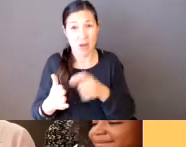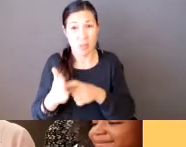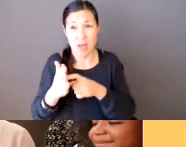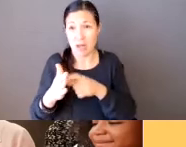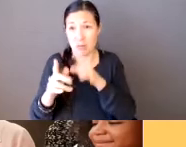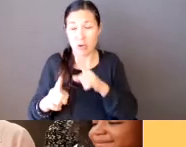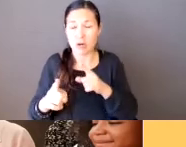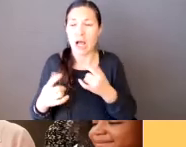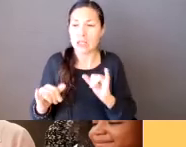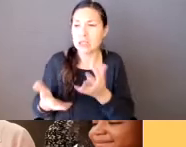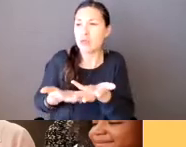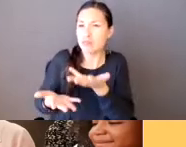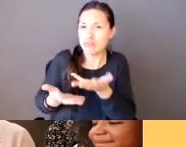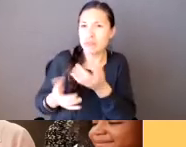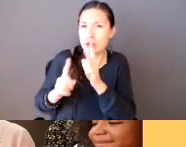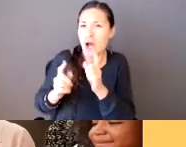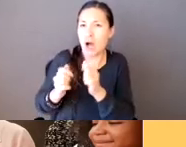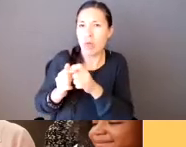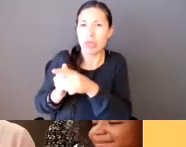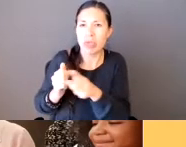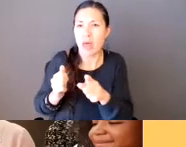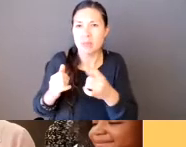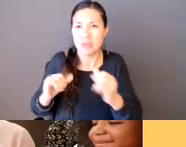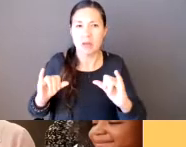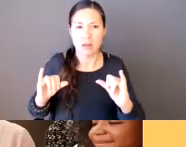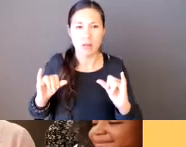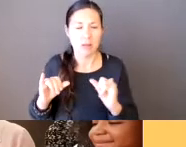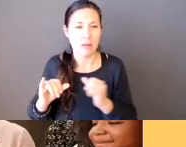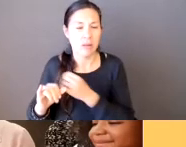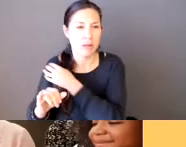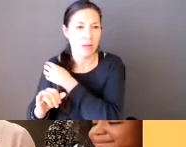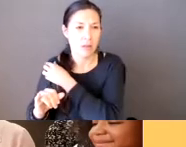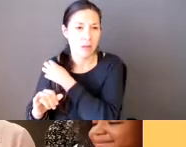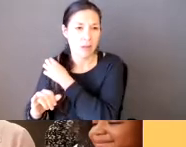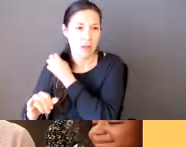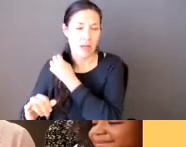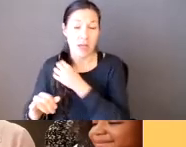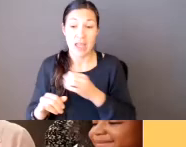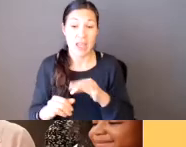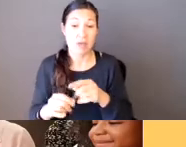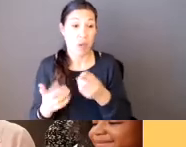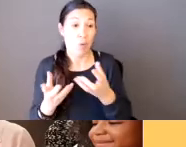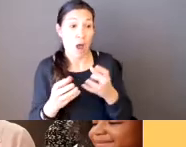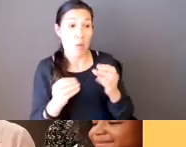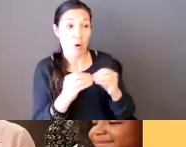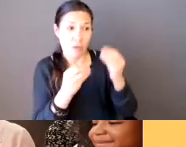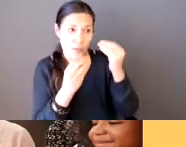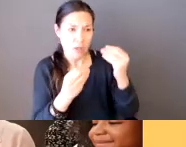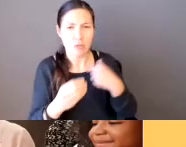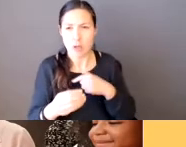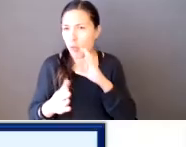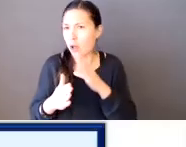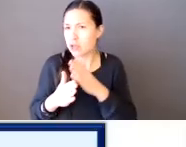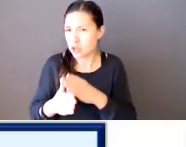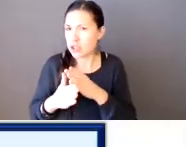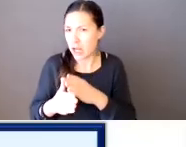services as much as we can, and then allows them to get more information moving forward.